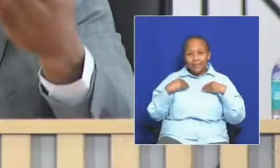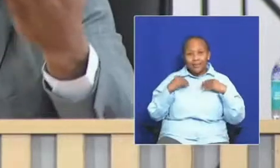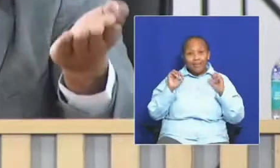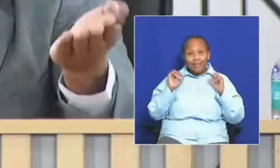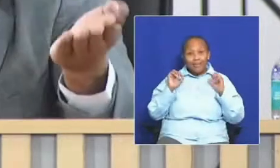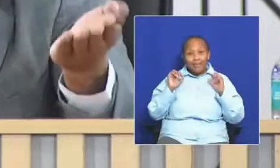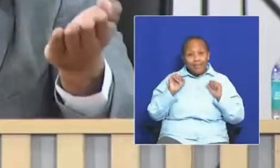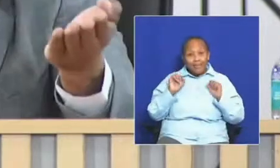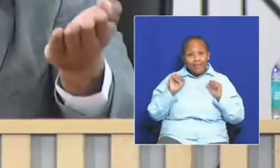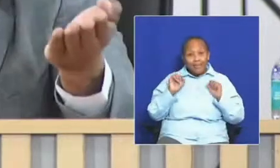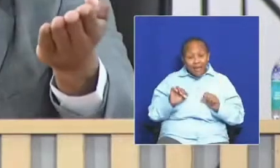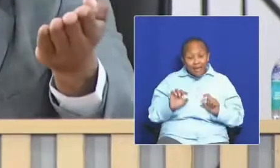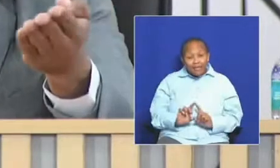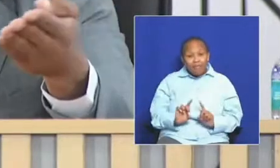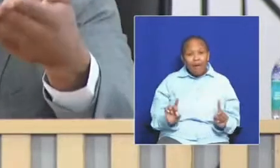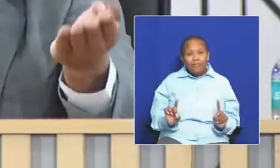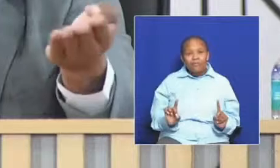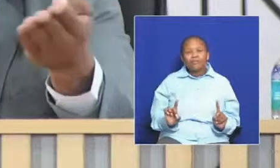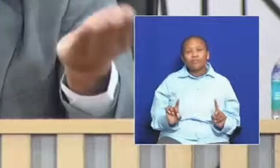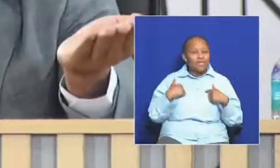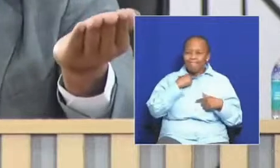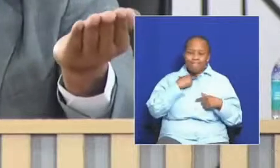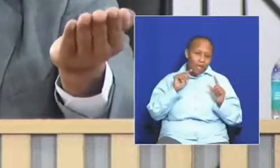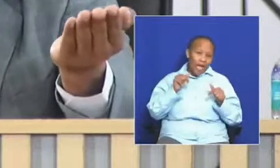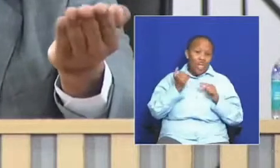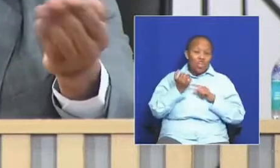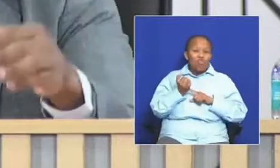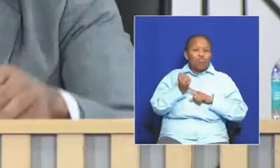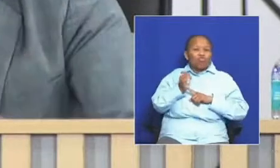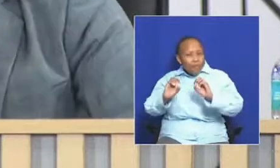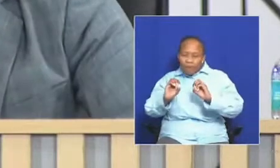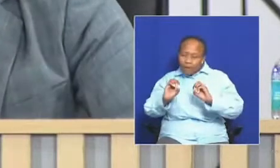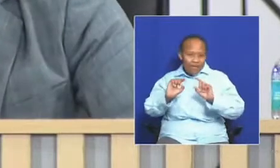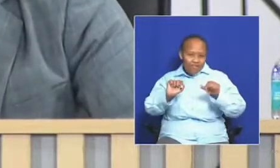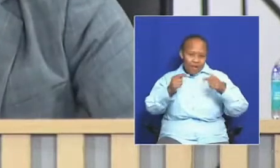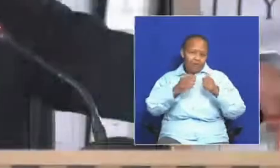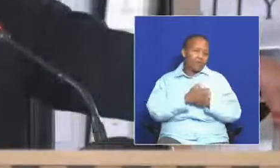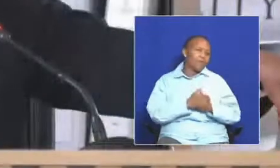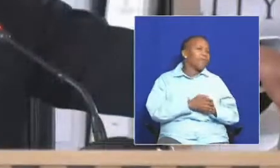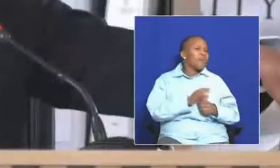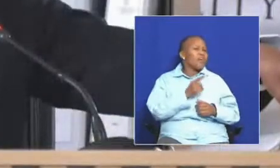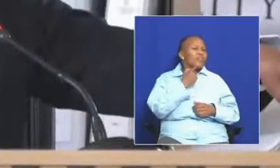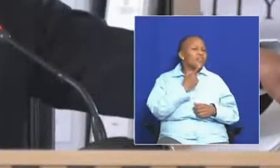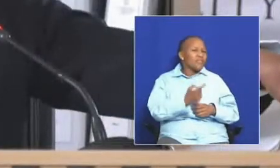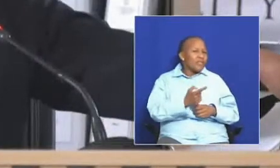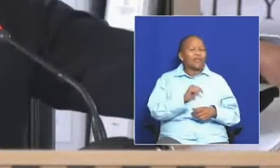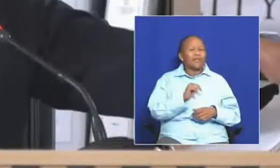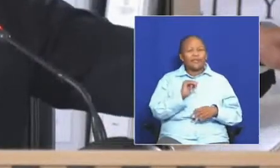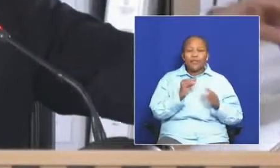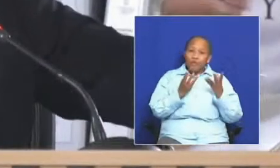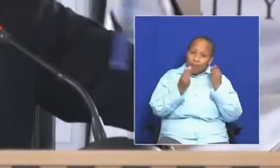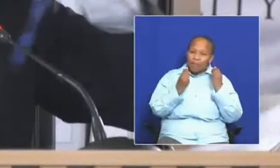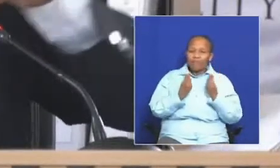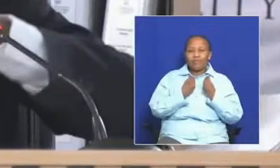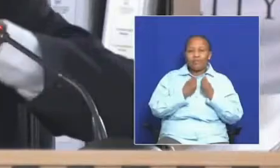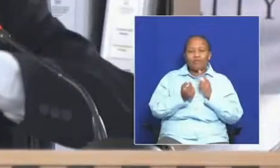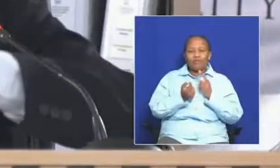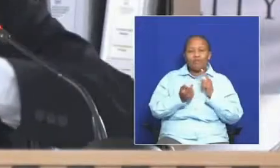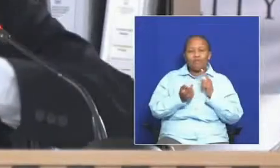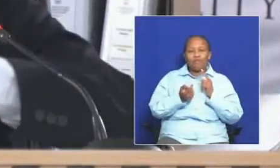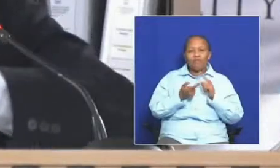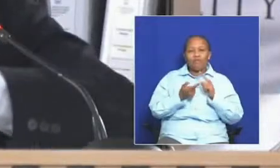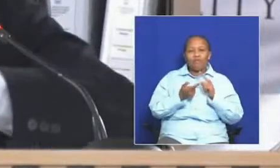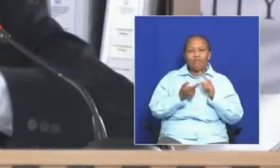cannot prove that, it does not mean that I'm not under investigation. Okay, you bring lunch, but for our purposes, can you describe the nature of this